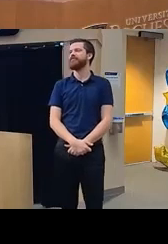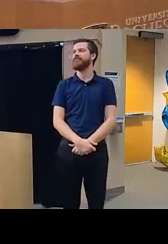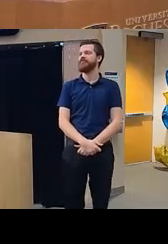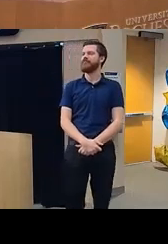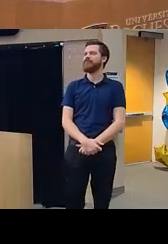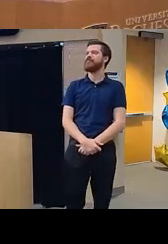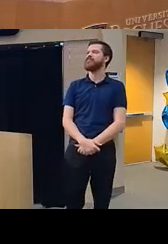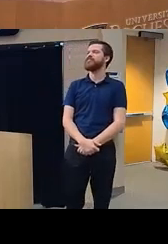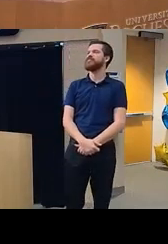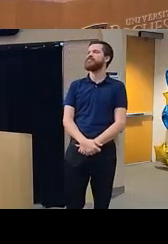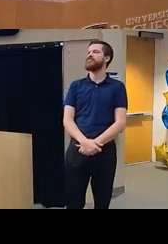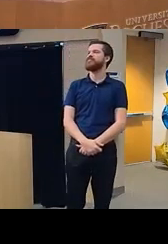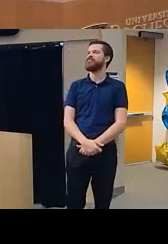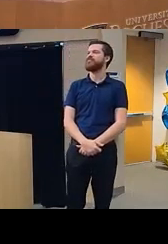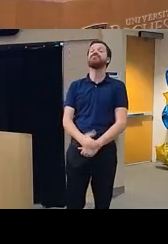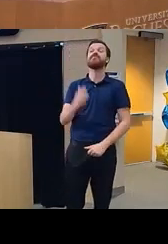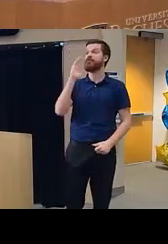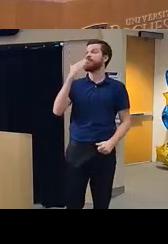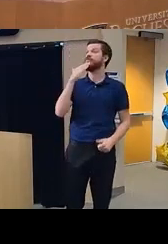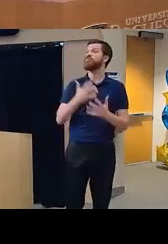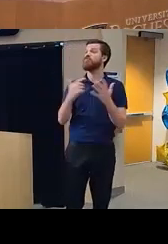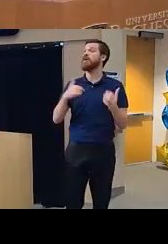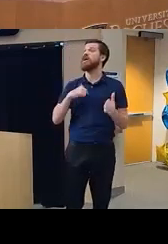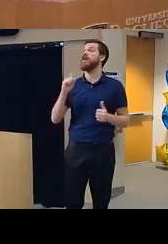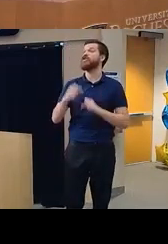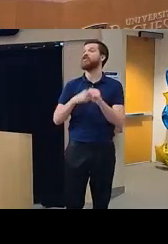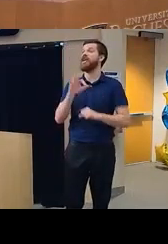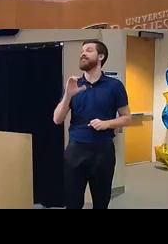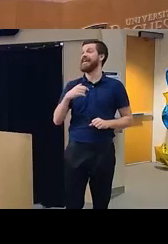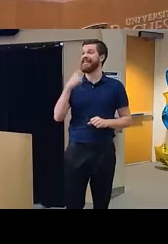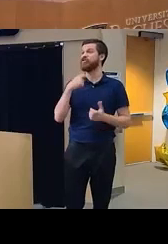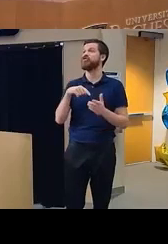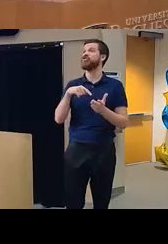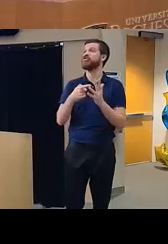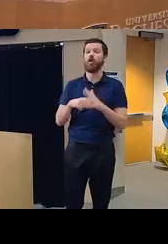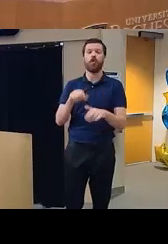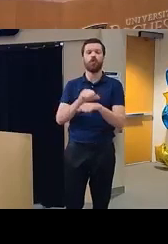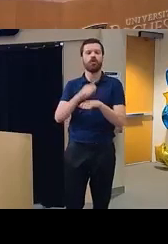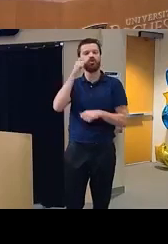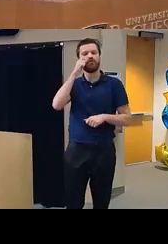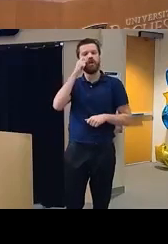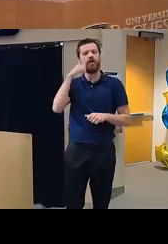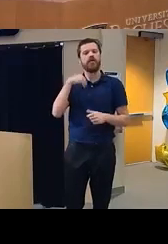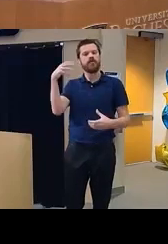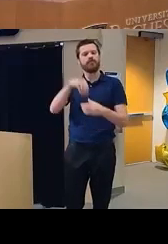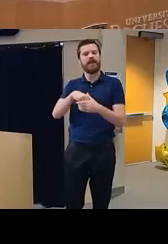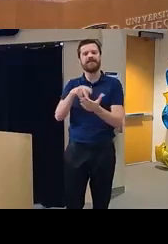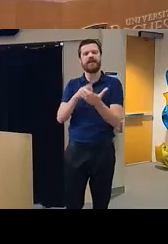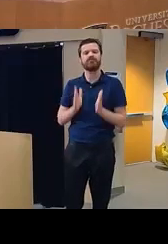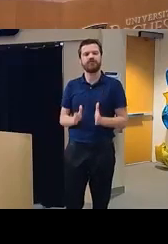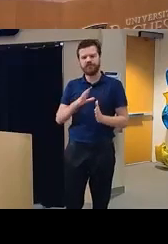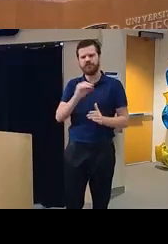Hi, thank you so much. I'm a first-year faculty here, and I just started working in dermatology as an embedded psychiatrist, and it's